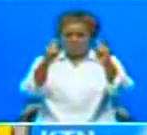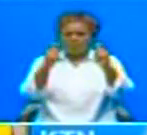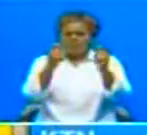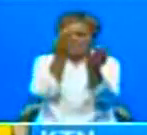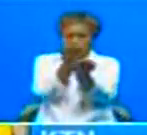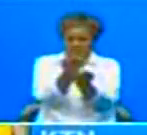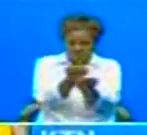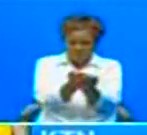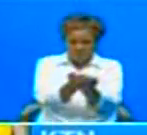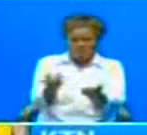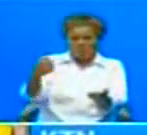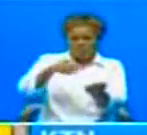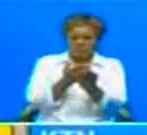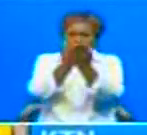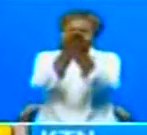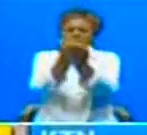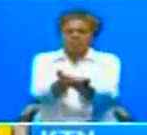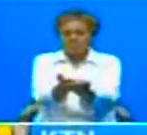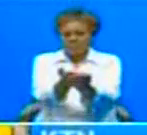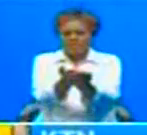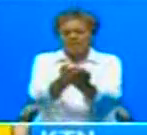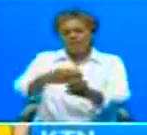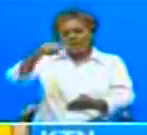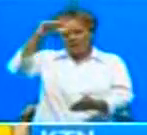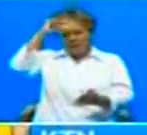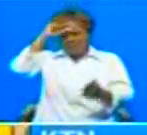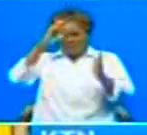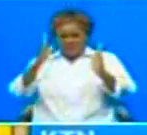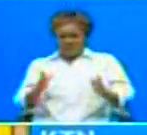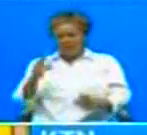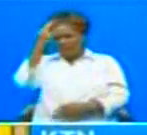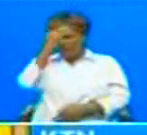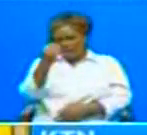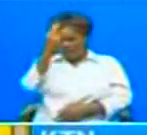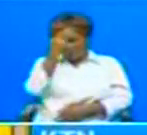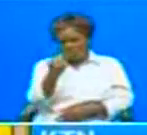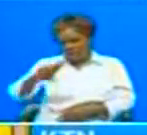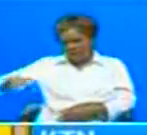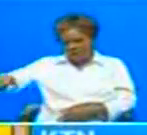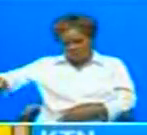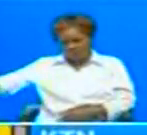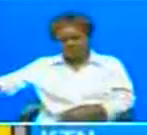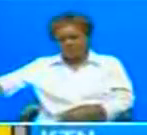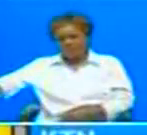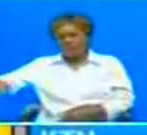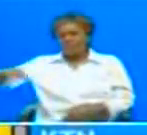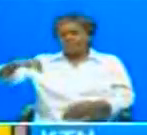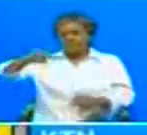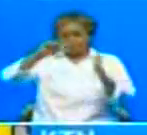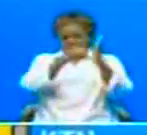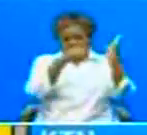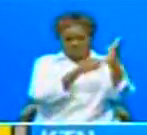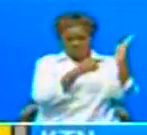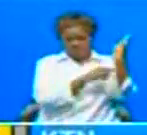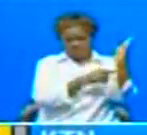petition that we presented, that they presented to the governor of Narok County. And therefore, the issues